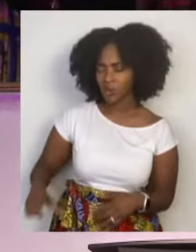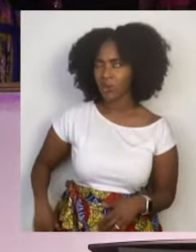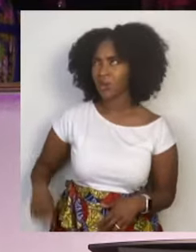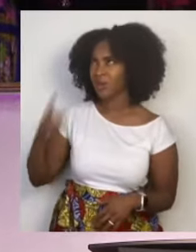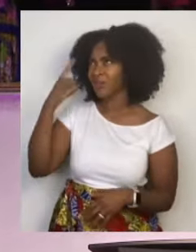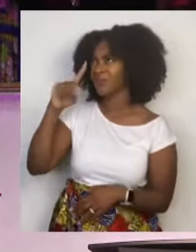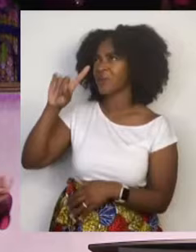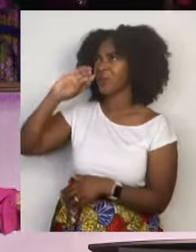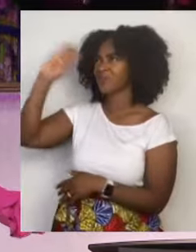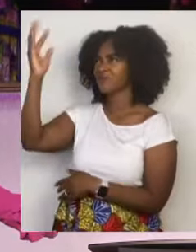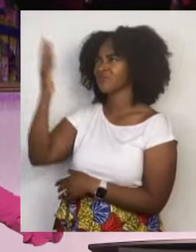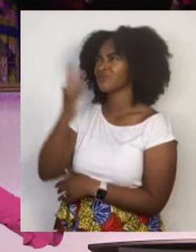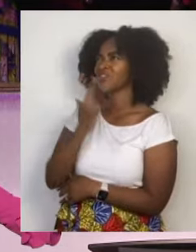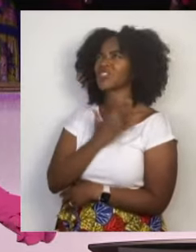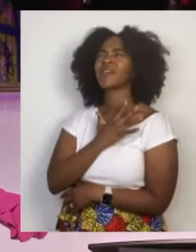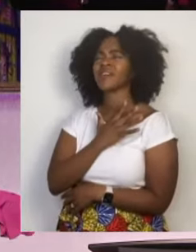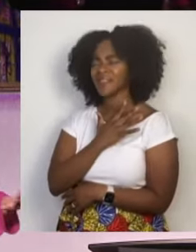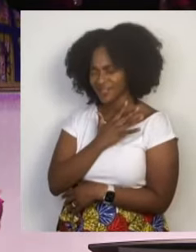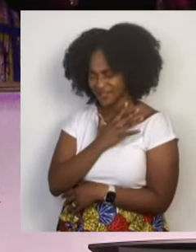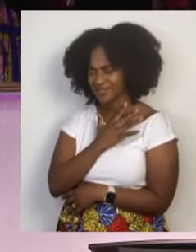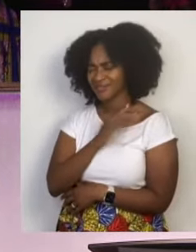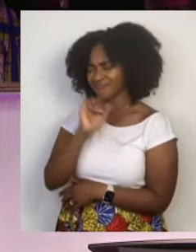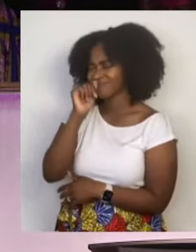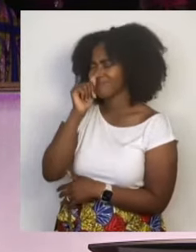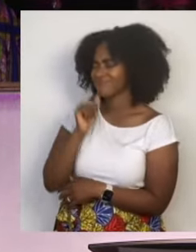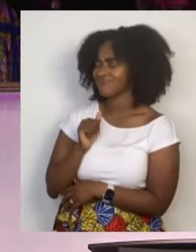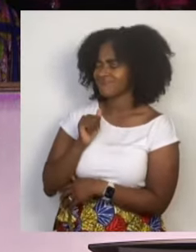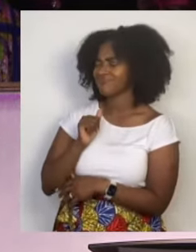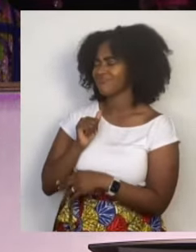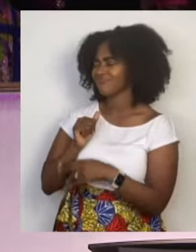the weight of the assignment.